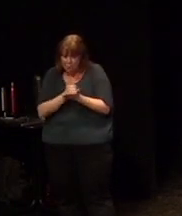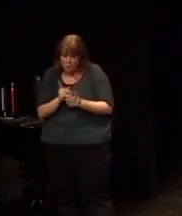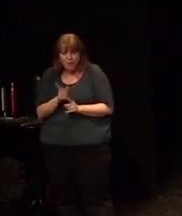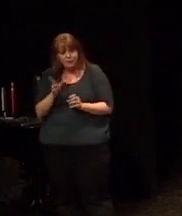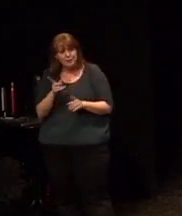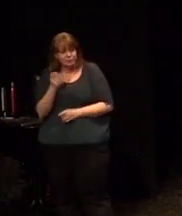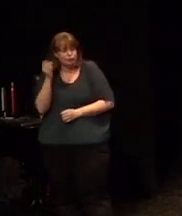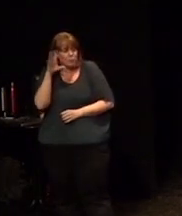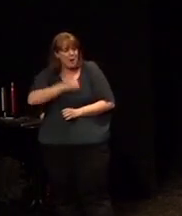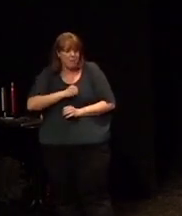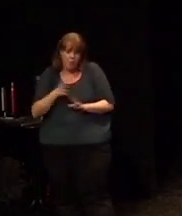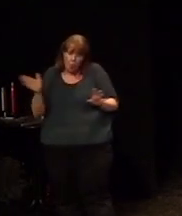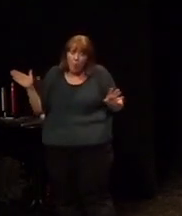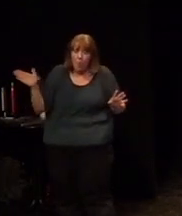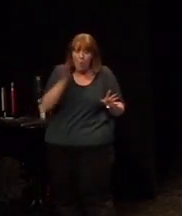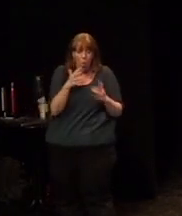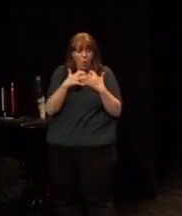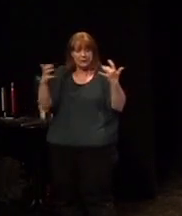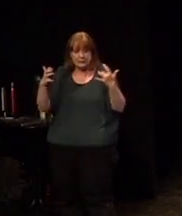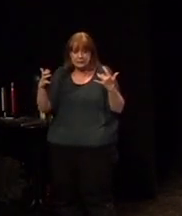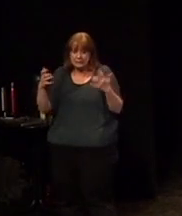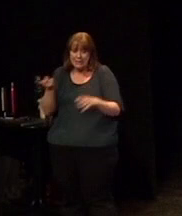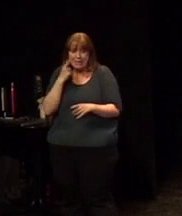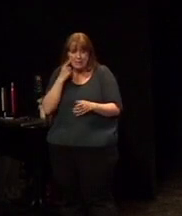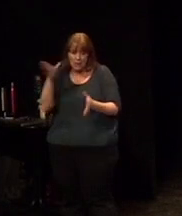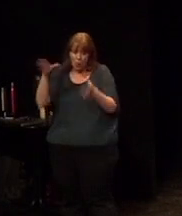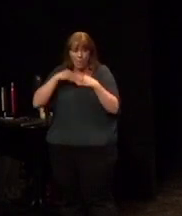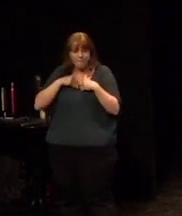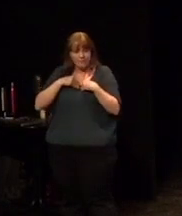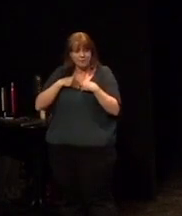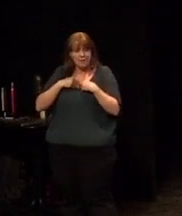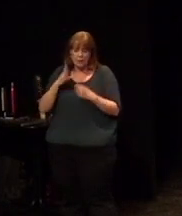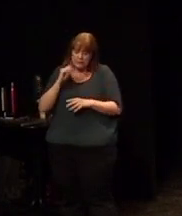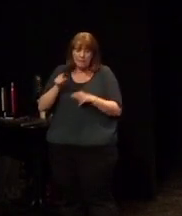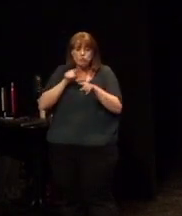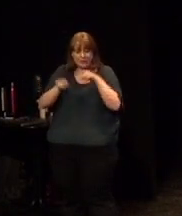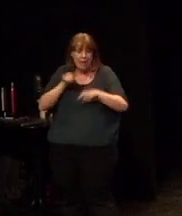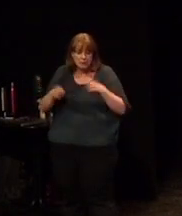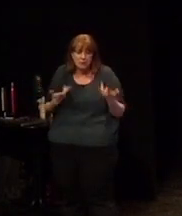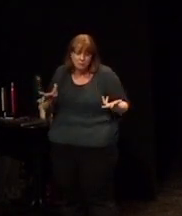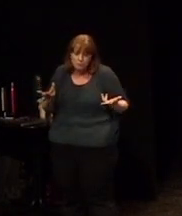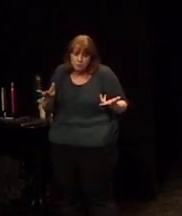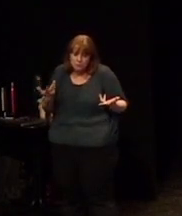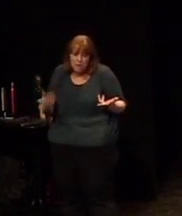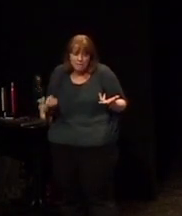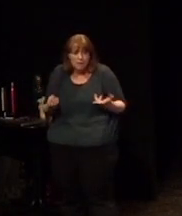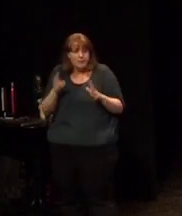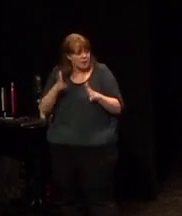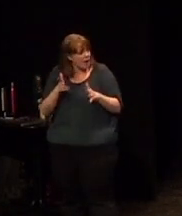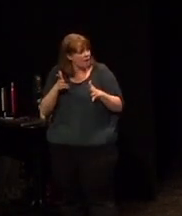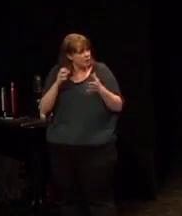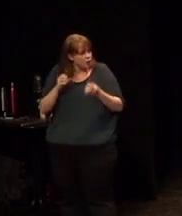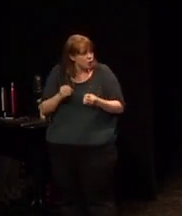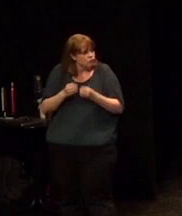not everybody can get the picture. There are some critics, but what's important is the great tip